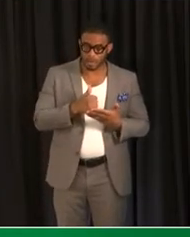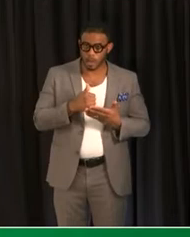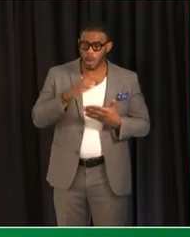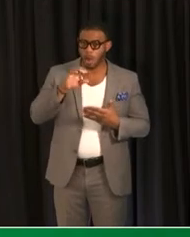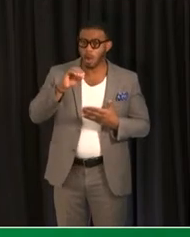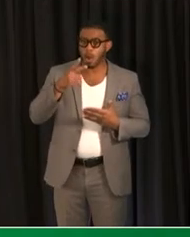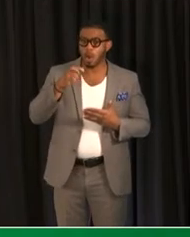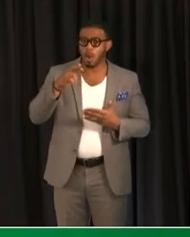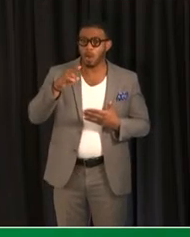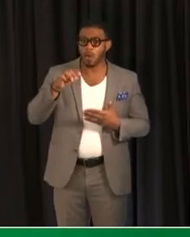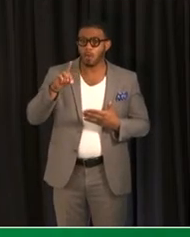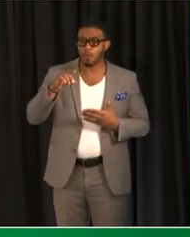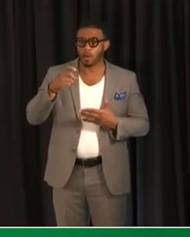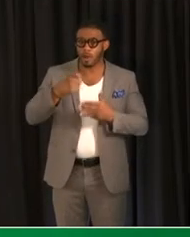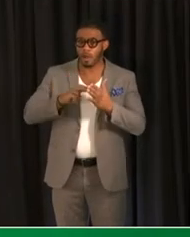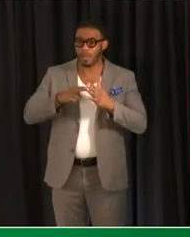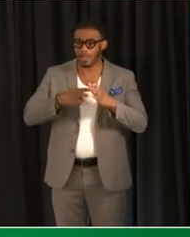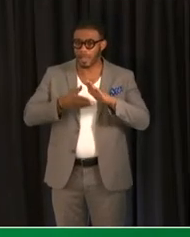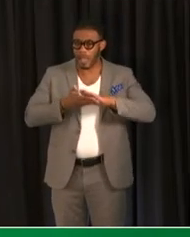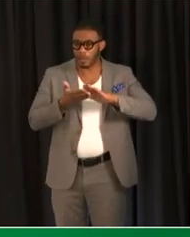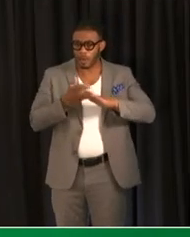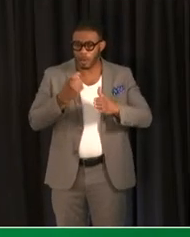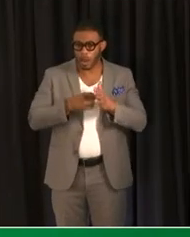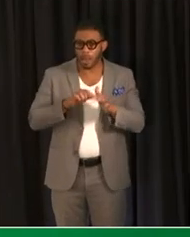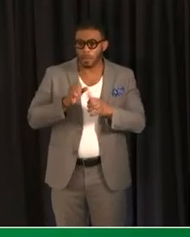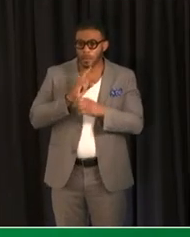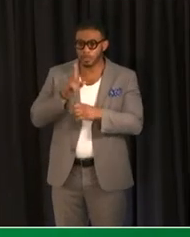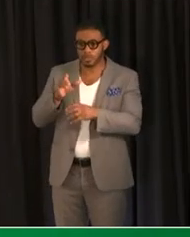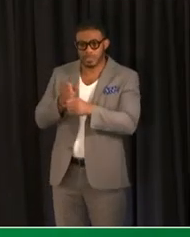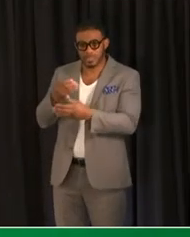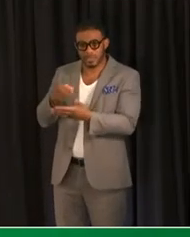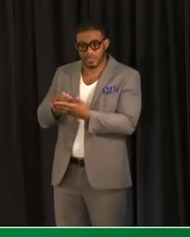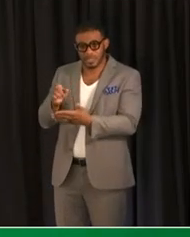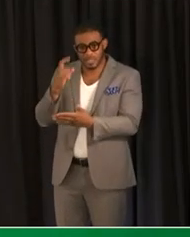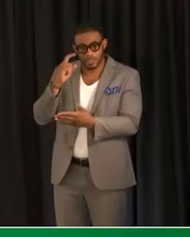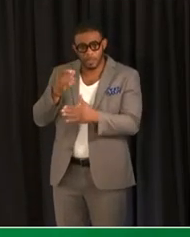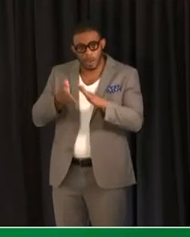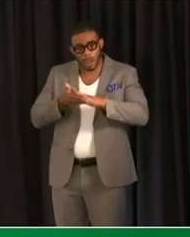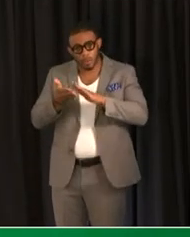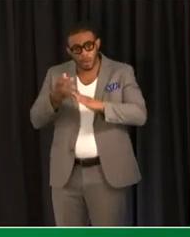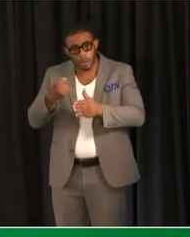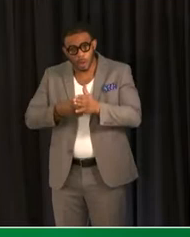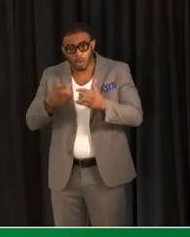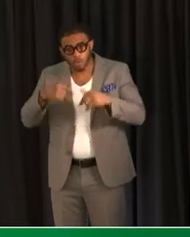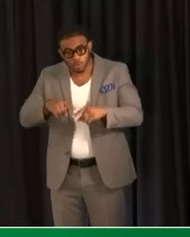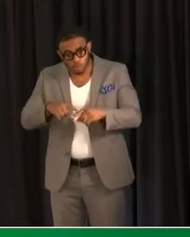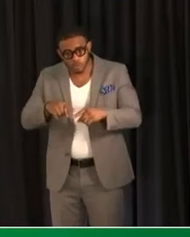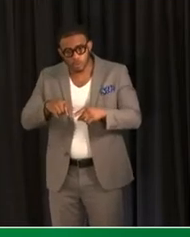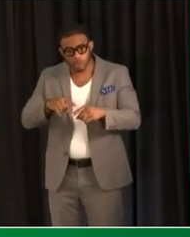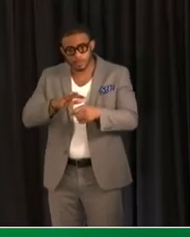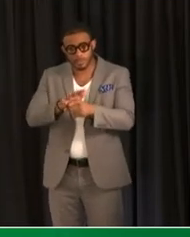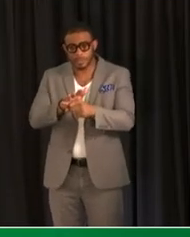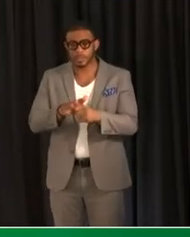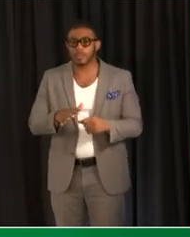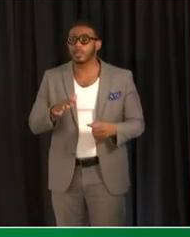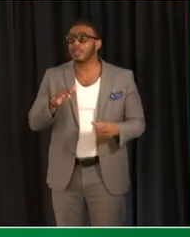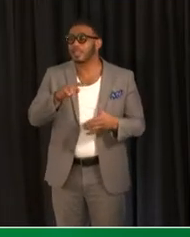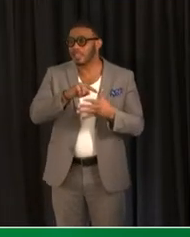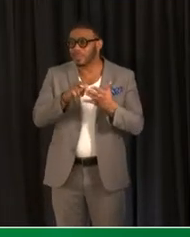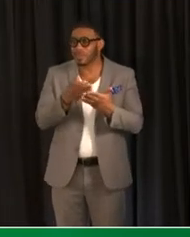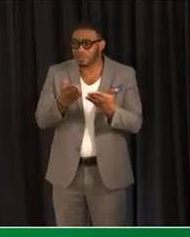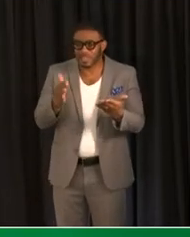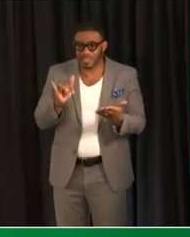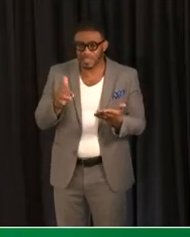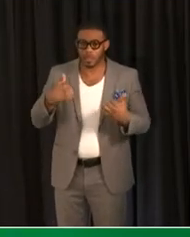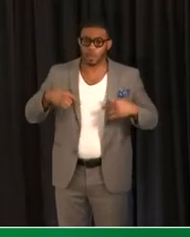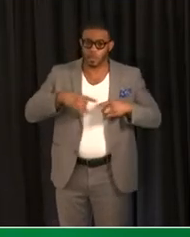help, overhead costs, right? And so how do we make sure that she gets the funding she needs for overhead costs during this pandemic? And